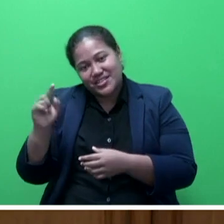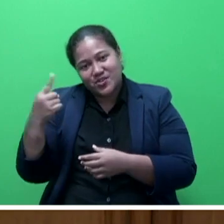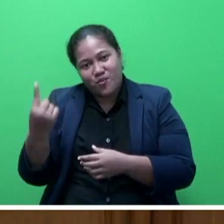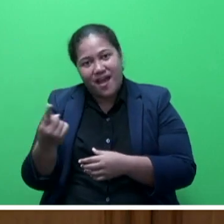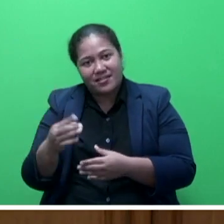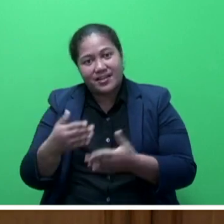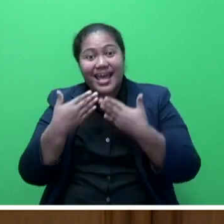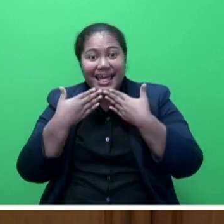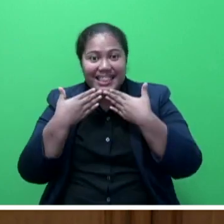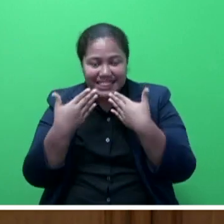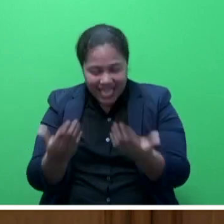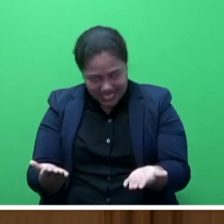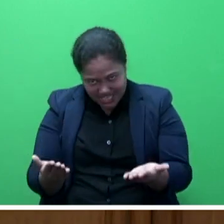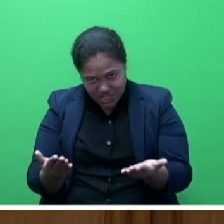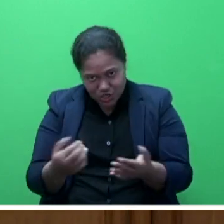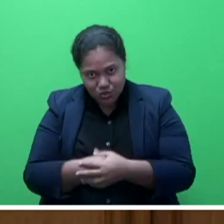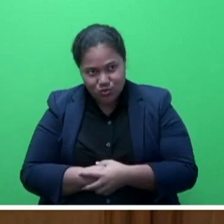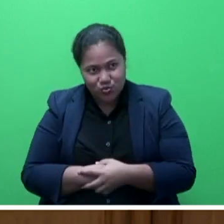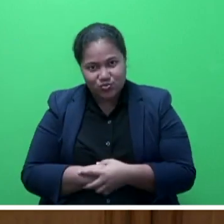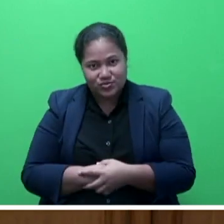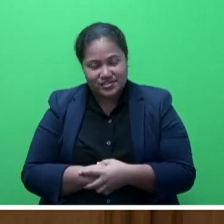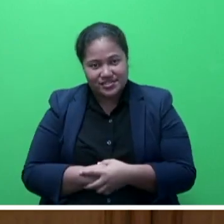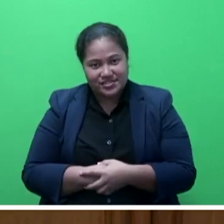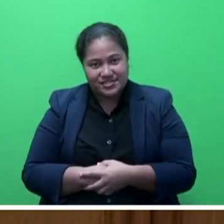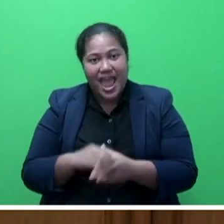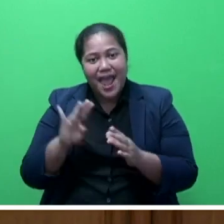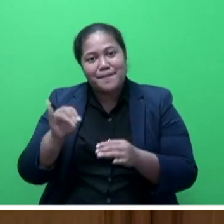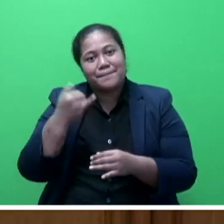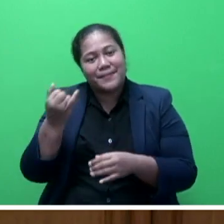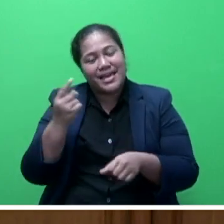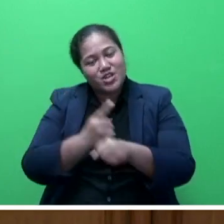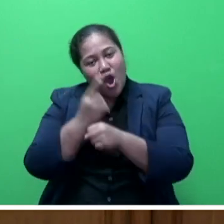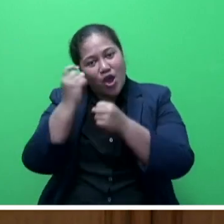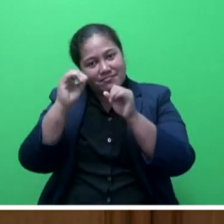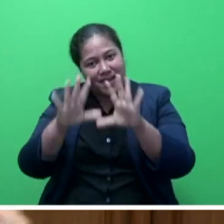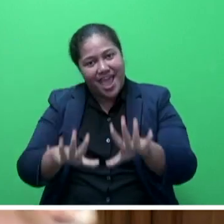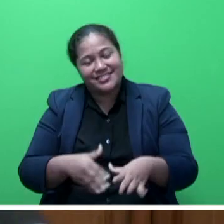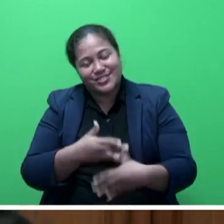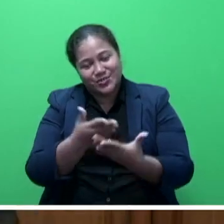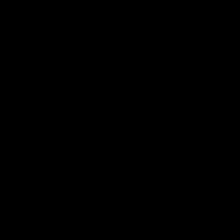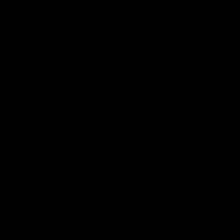Pinagawalevu, Sukuria, thank you, and may God bless Fiji.